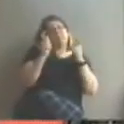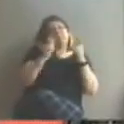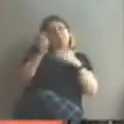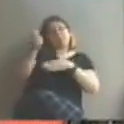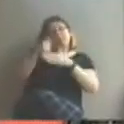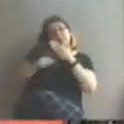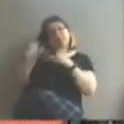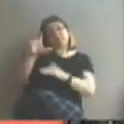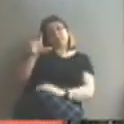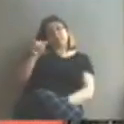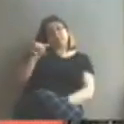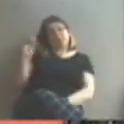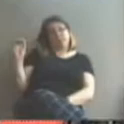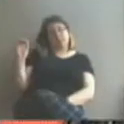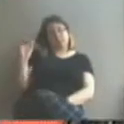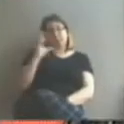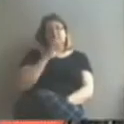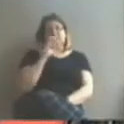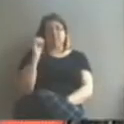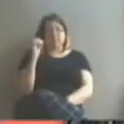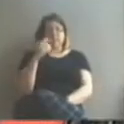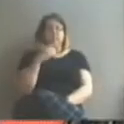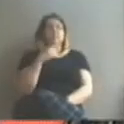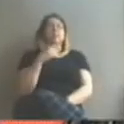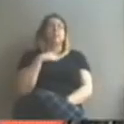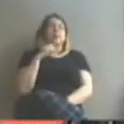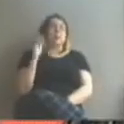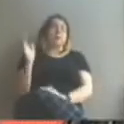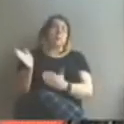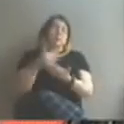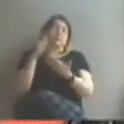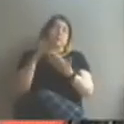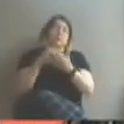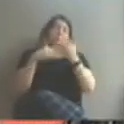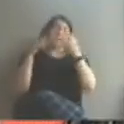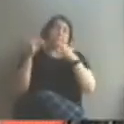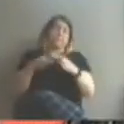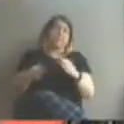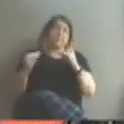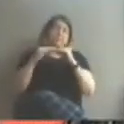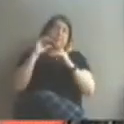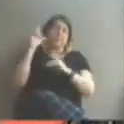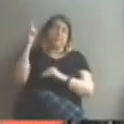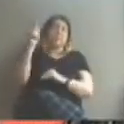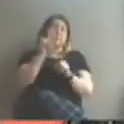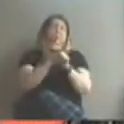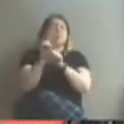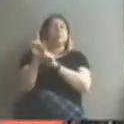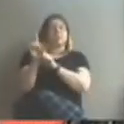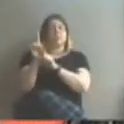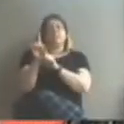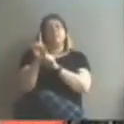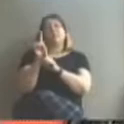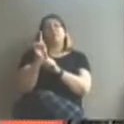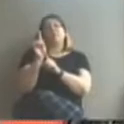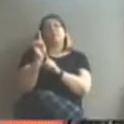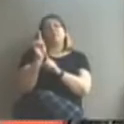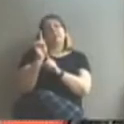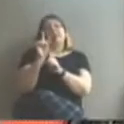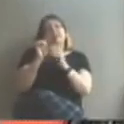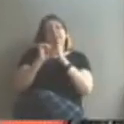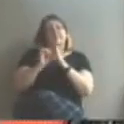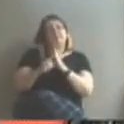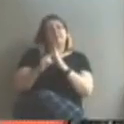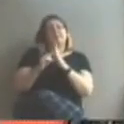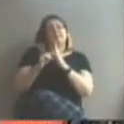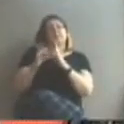up under the CAO. And as I turn pages, and I'll unpack that in a moment, there's also been an emphasis